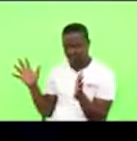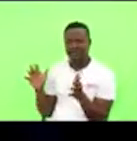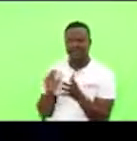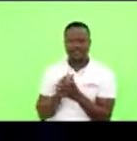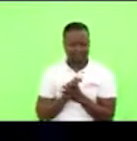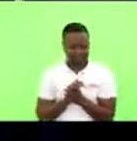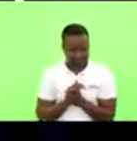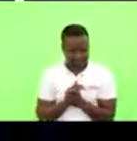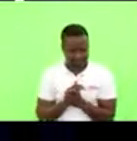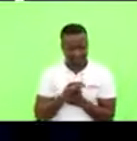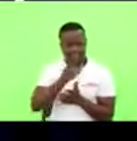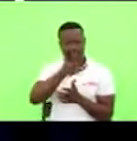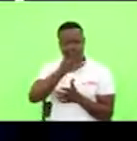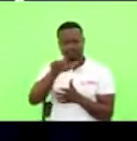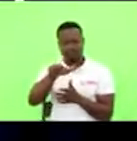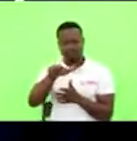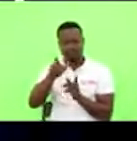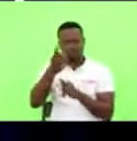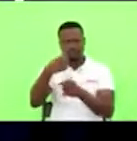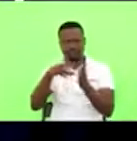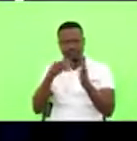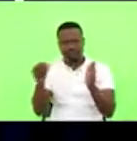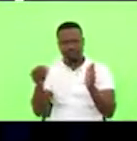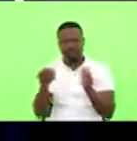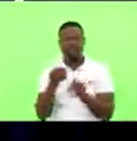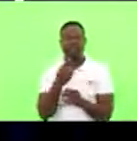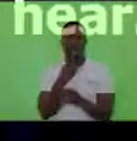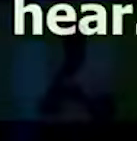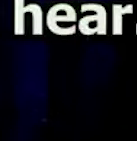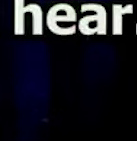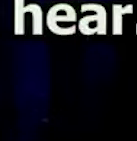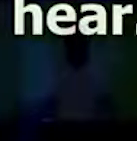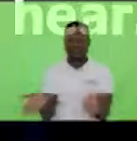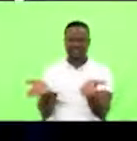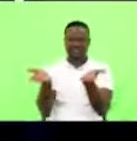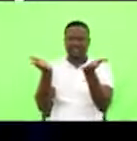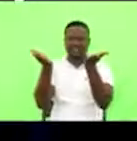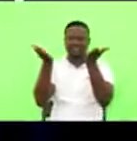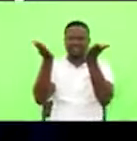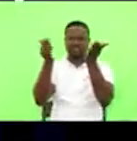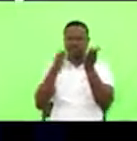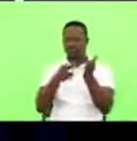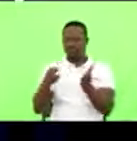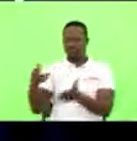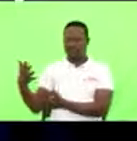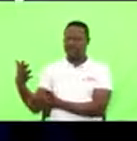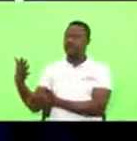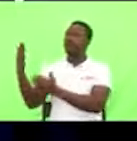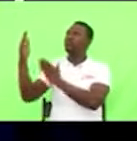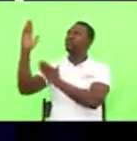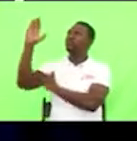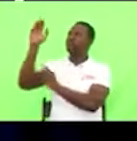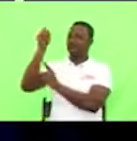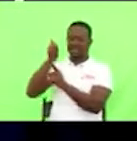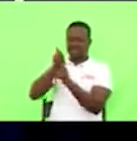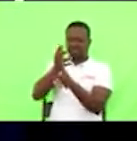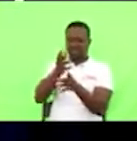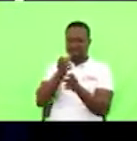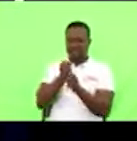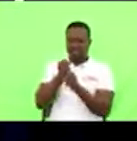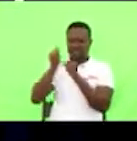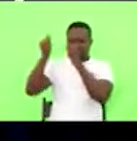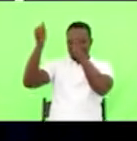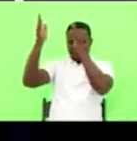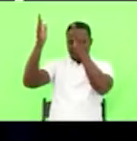one, 33. Let's read together. "Exalted to the right hand of God, he has received from the